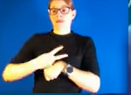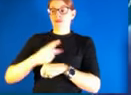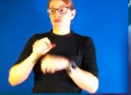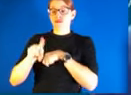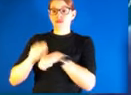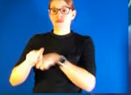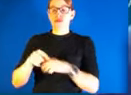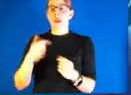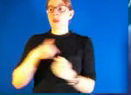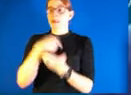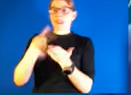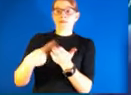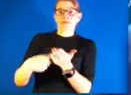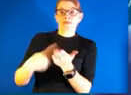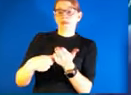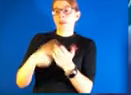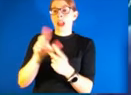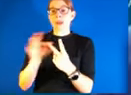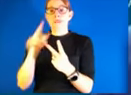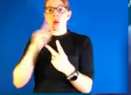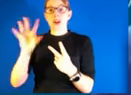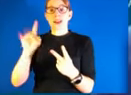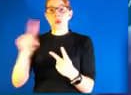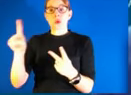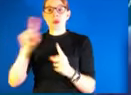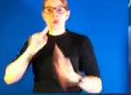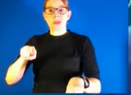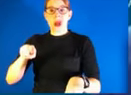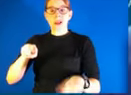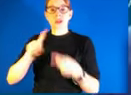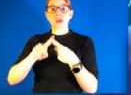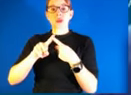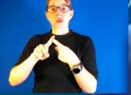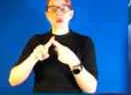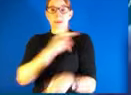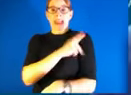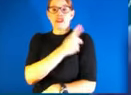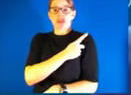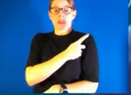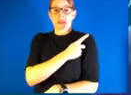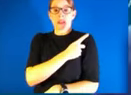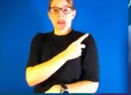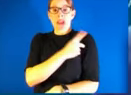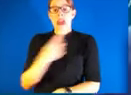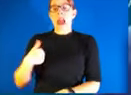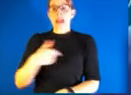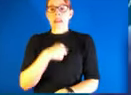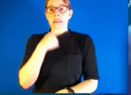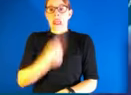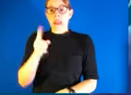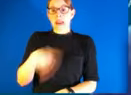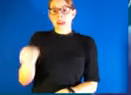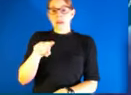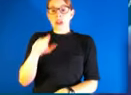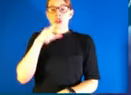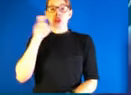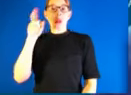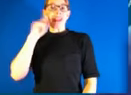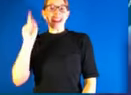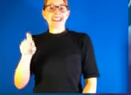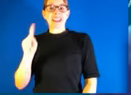the option of a 911 response to a patient and us telling them that we don't think they need to go to